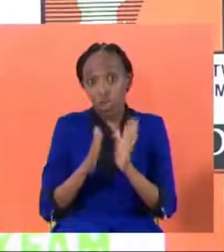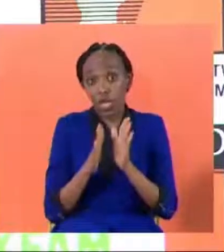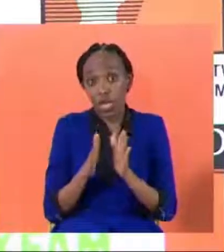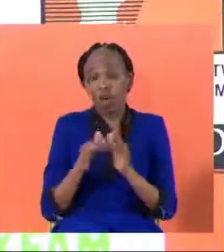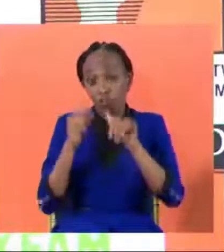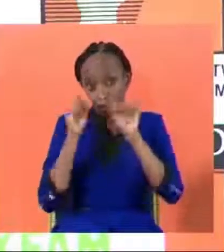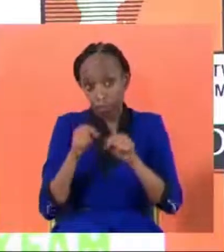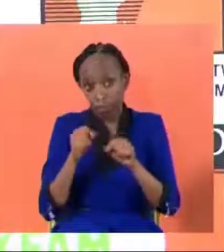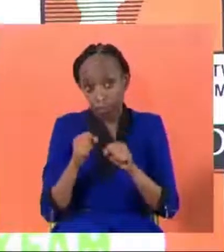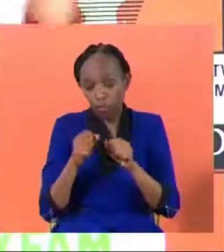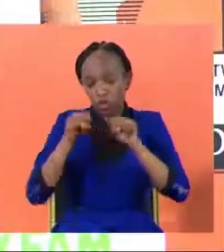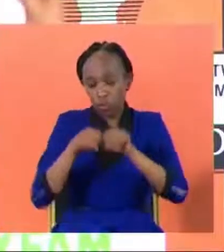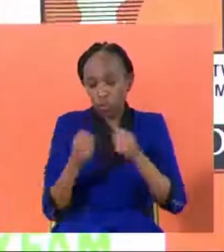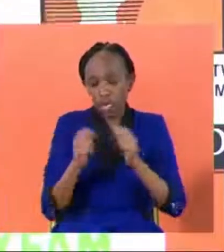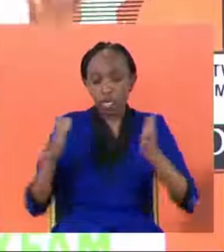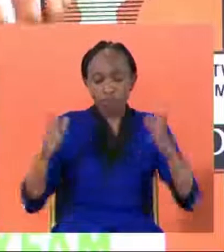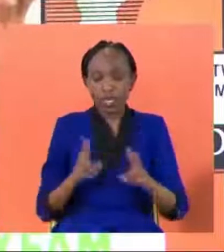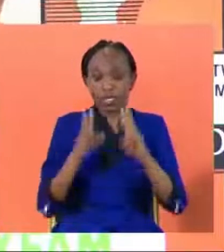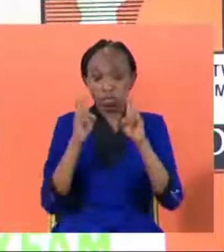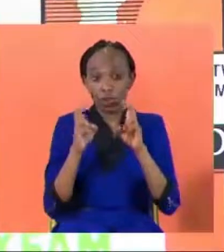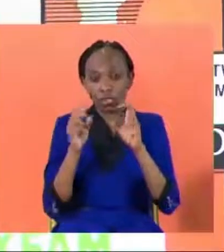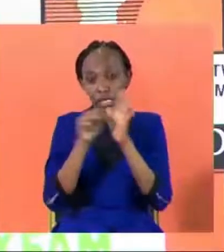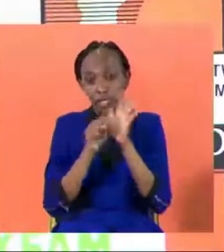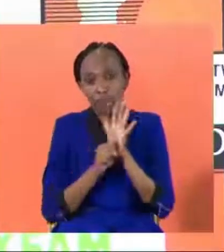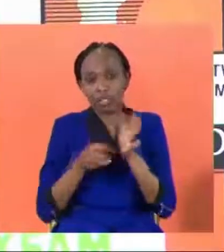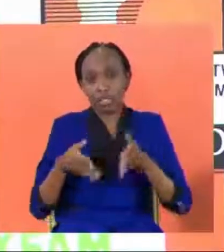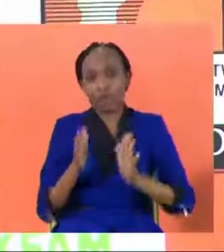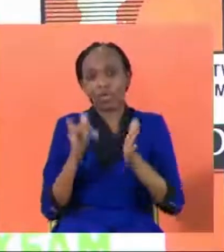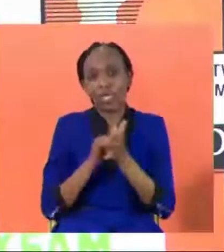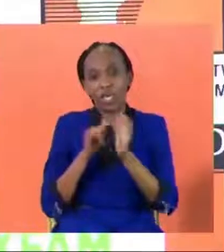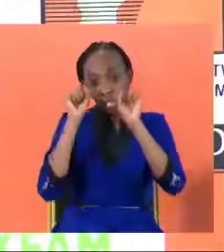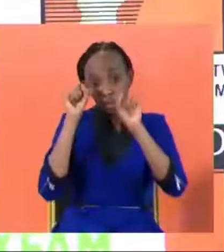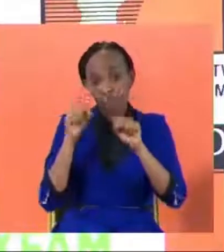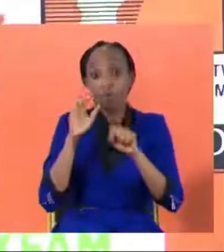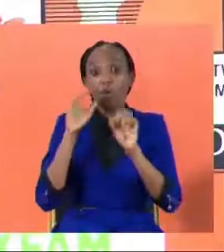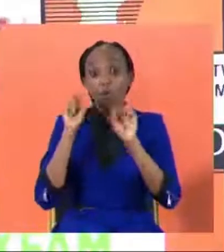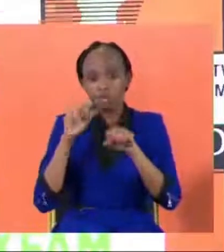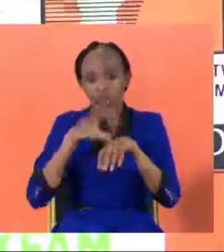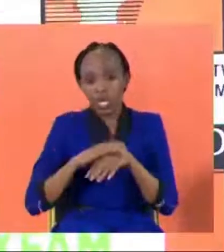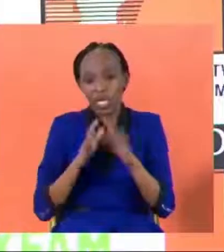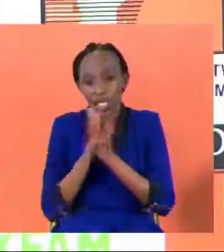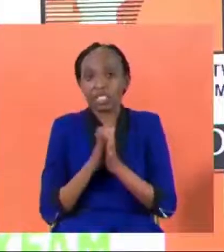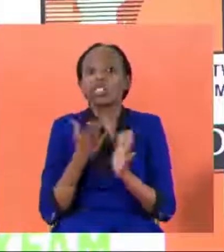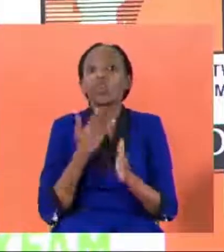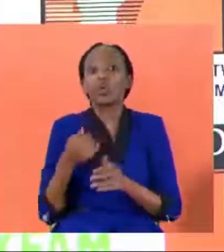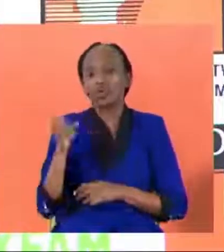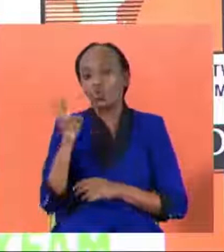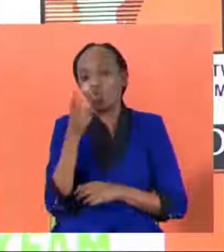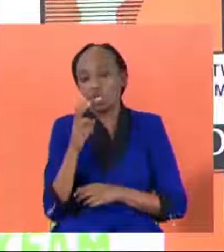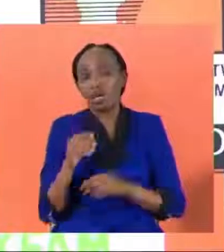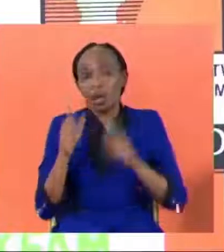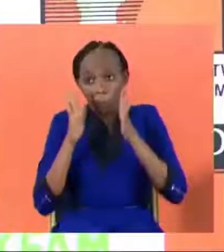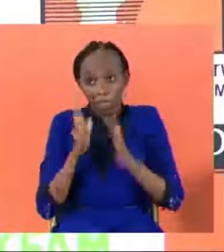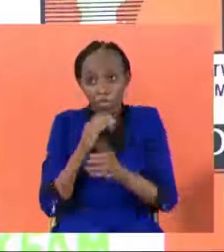being able to break down big topics and subjects in a way that people will find interesting and will want to watch. I really